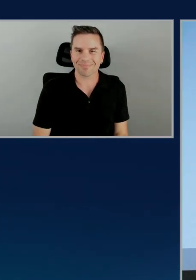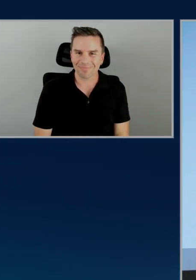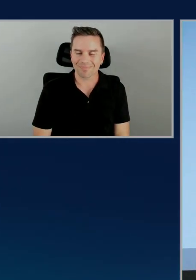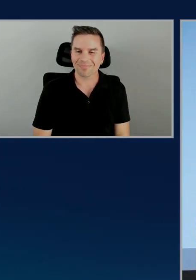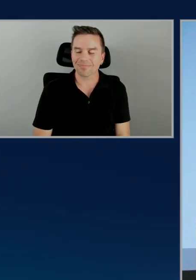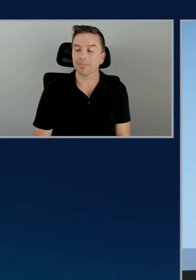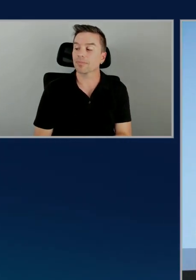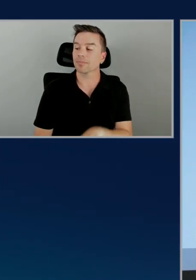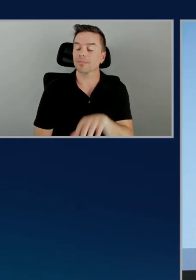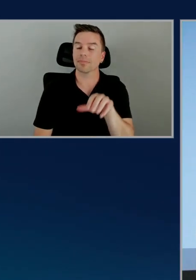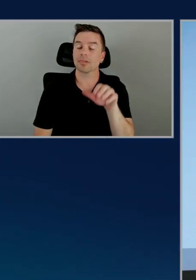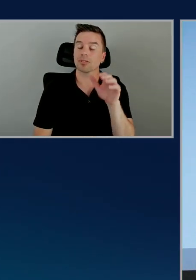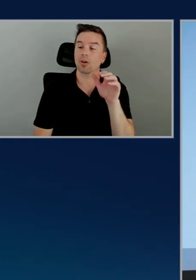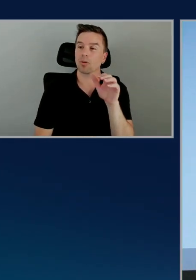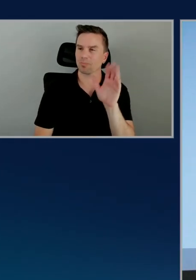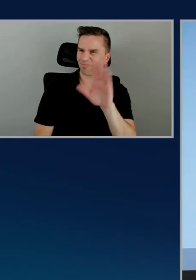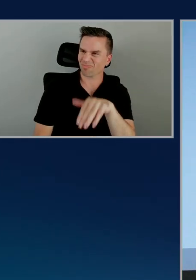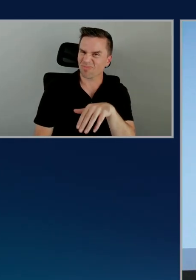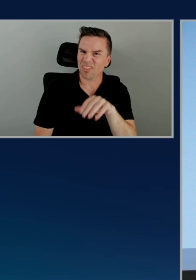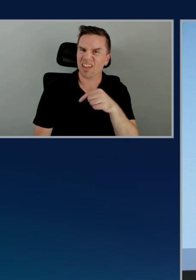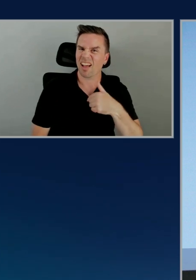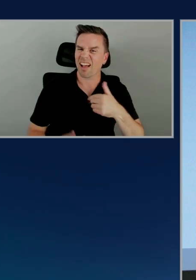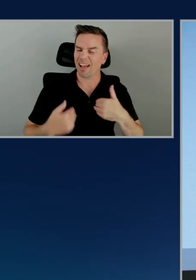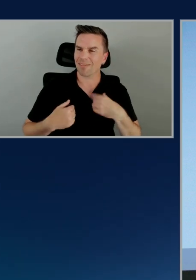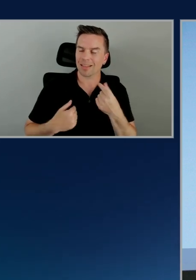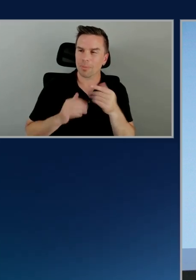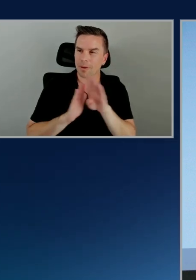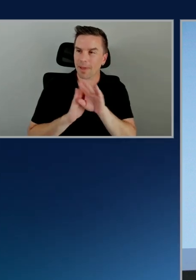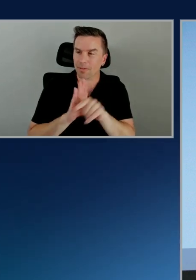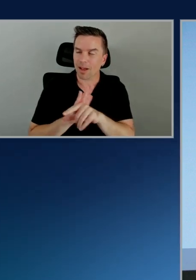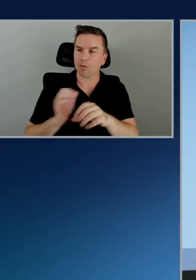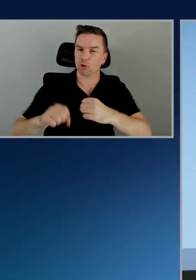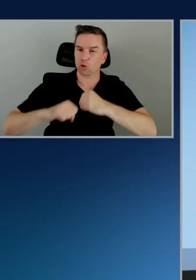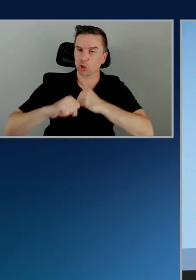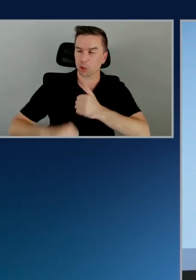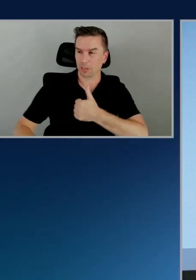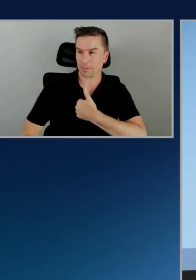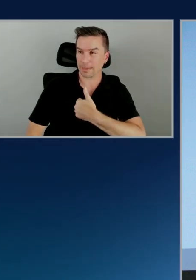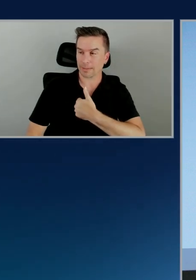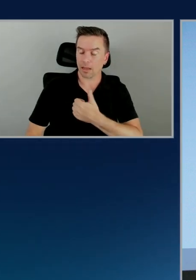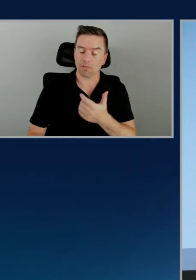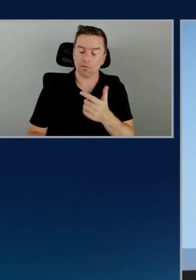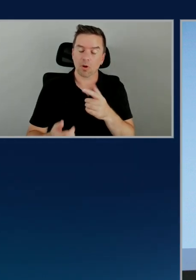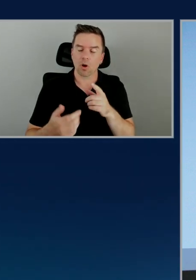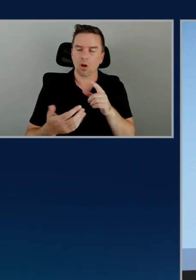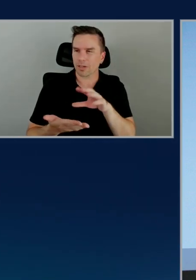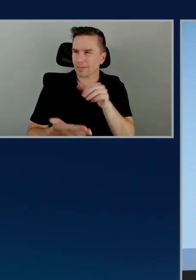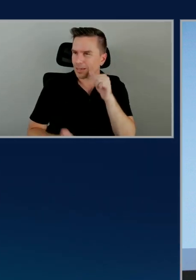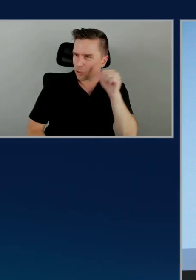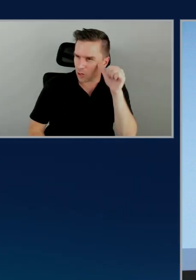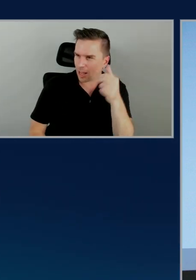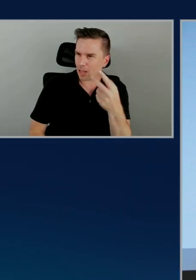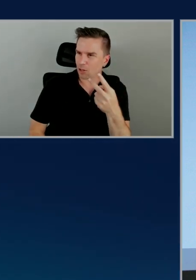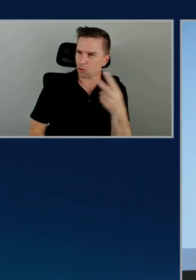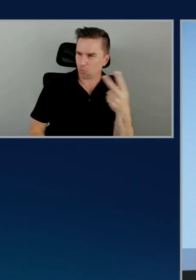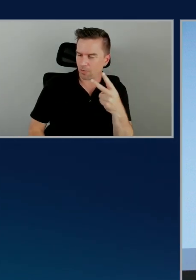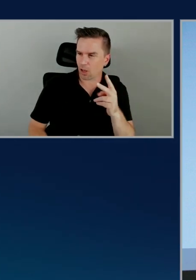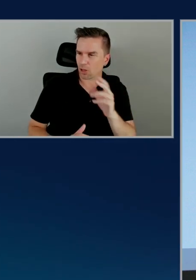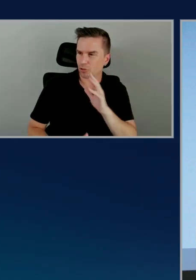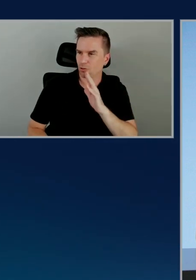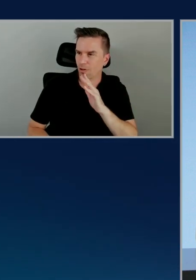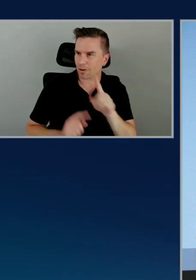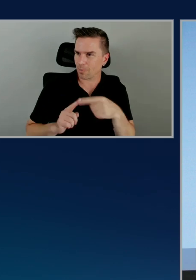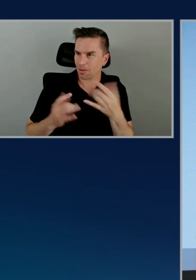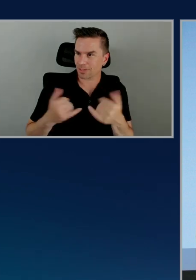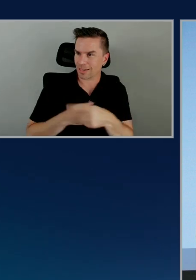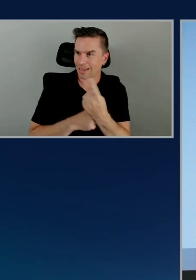I've got a little bit of a background as a security practitioner myself, and what I was learning talking with you yesterday in preparation for today's event,